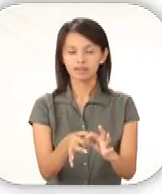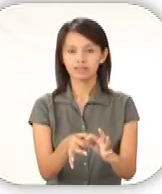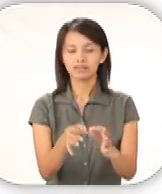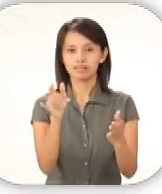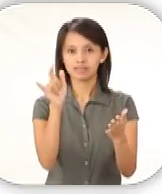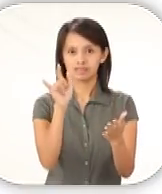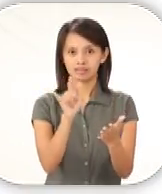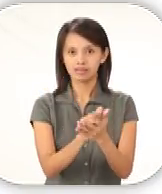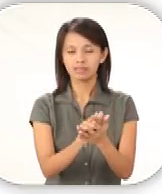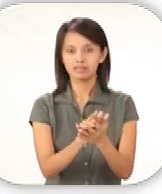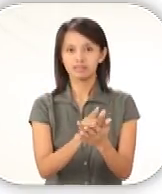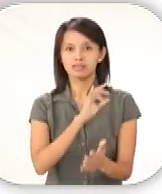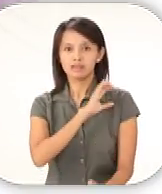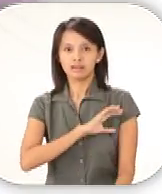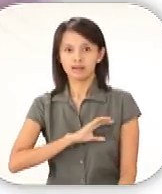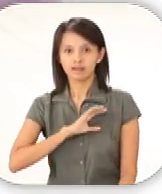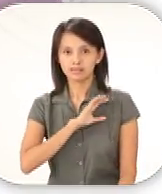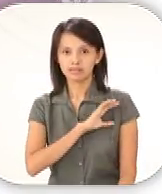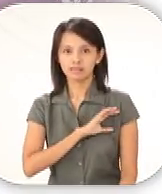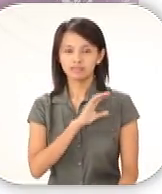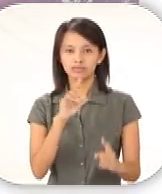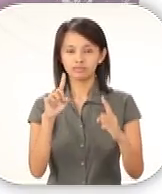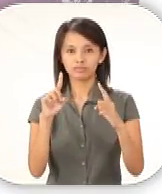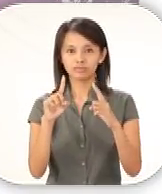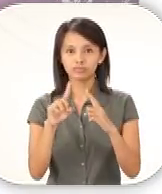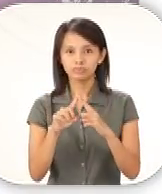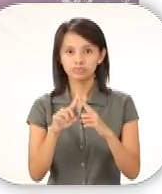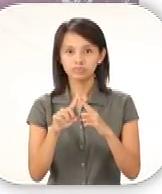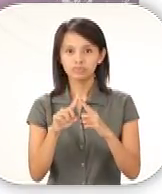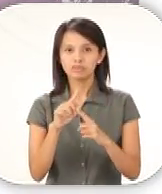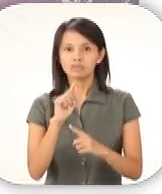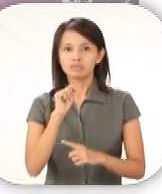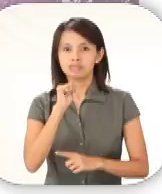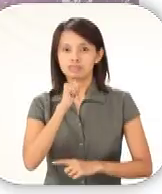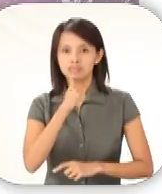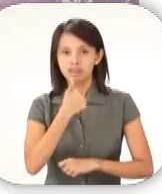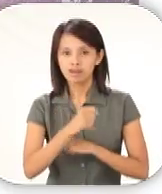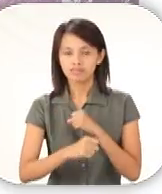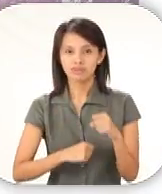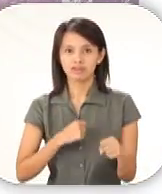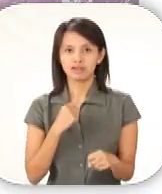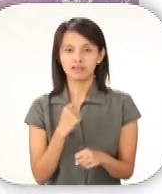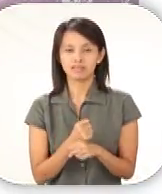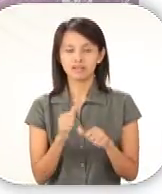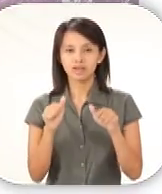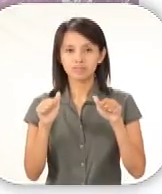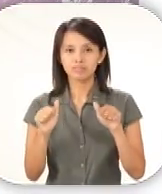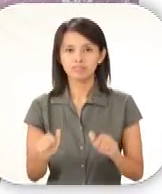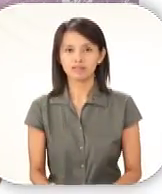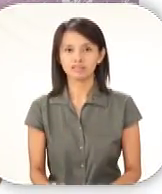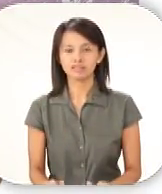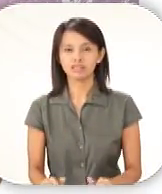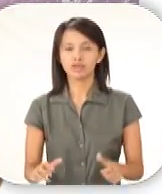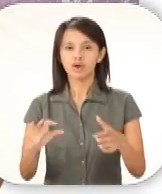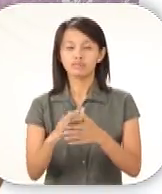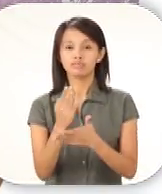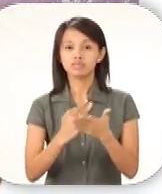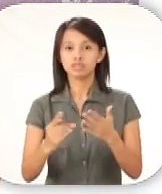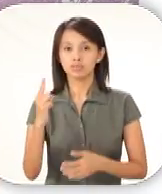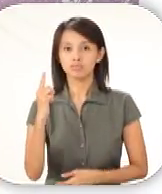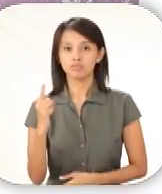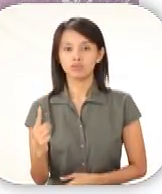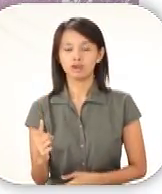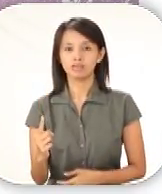that virtue, that characteristic to long-suffering, the capacity of